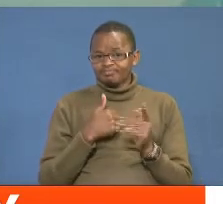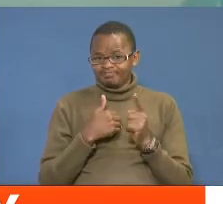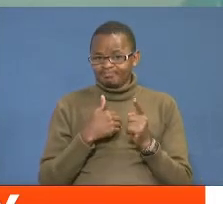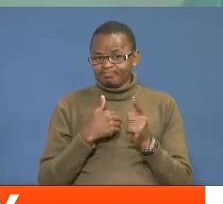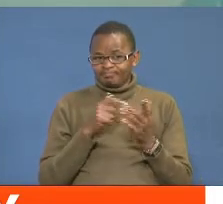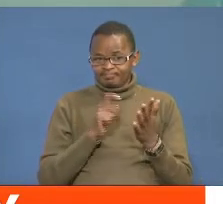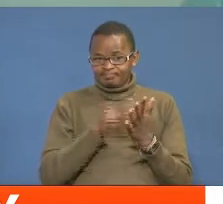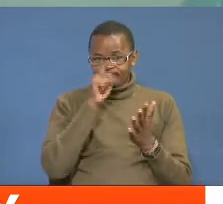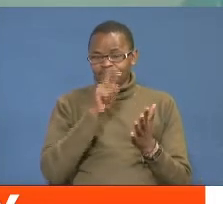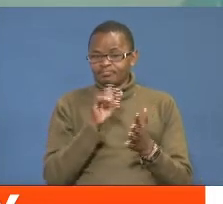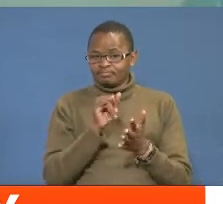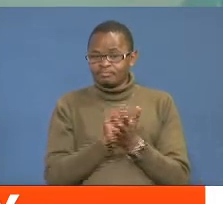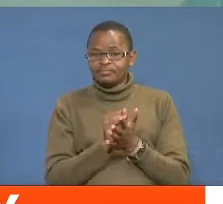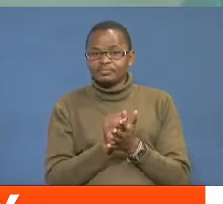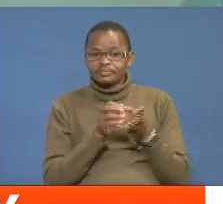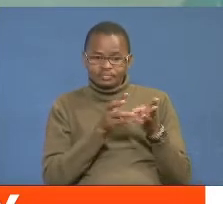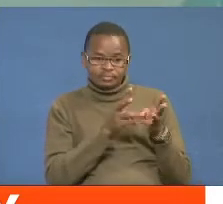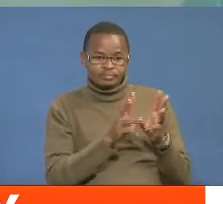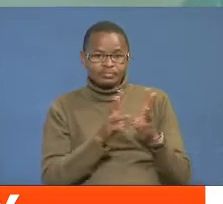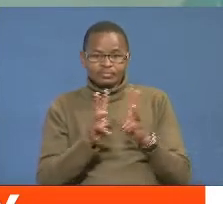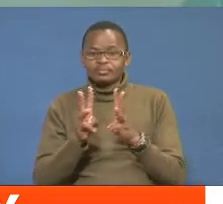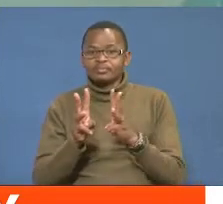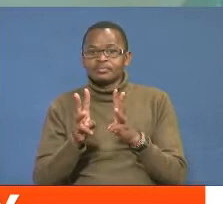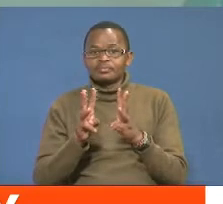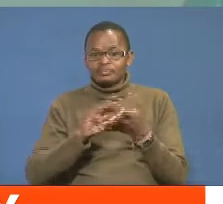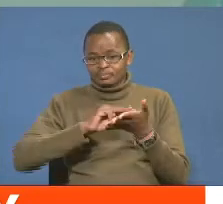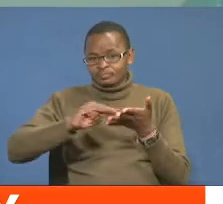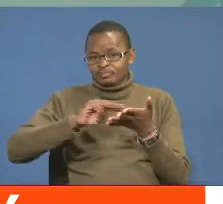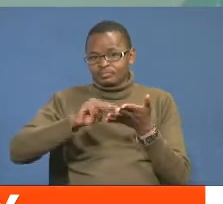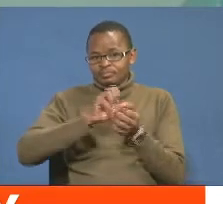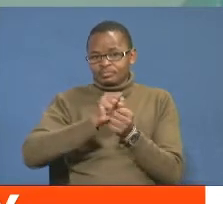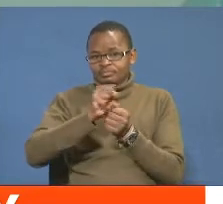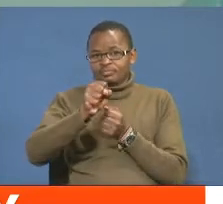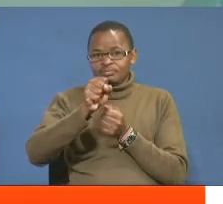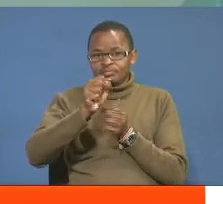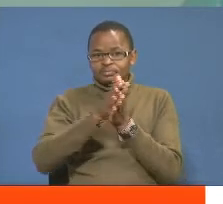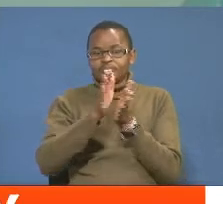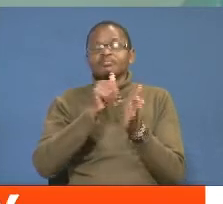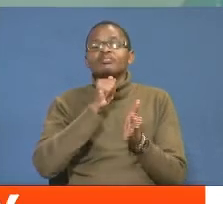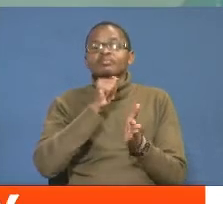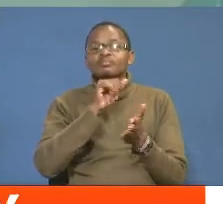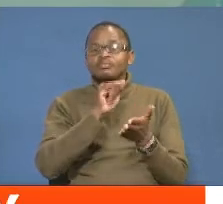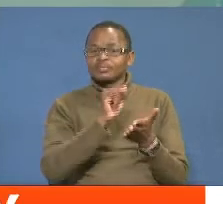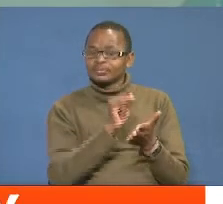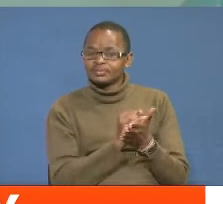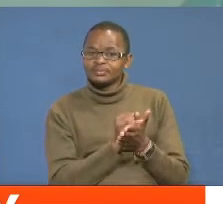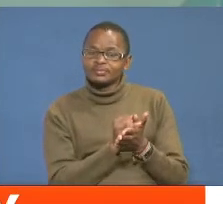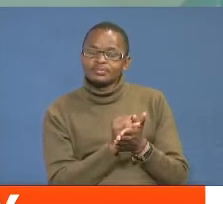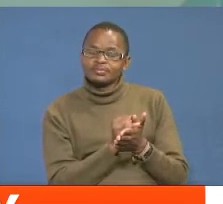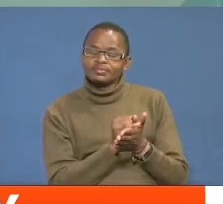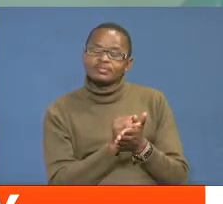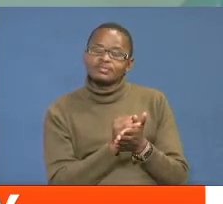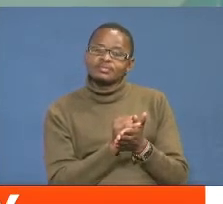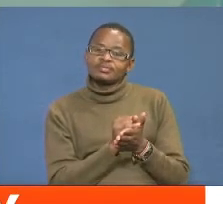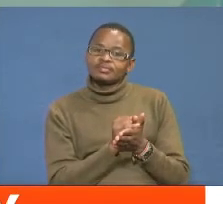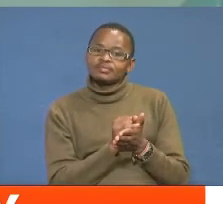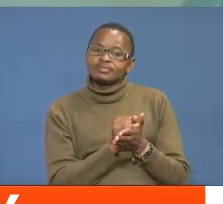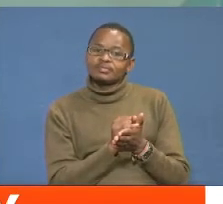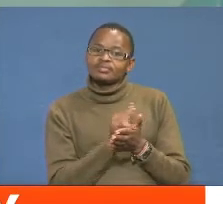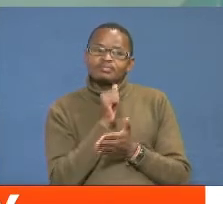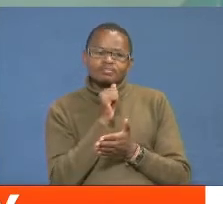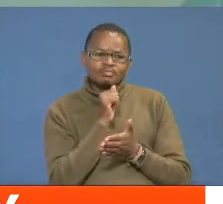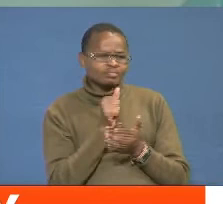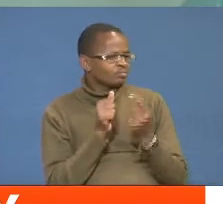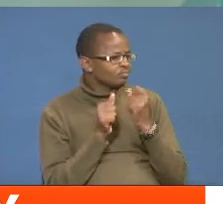point in the sense that the way the message was passed to the public was not that, you know, they